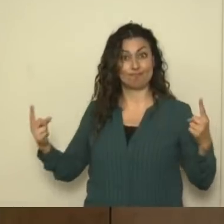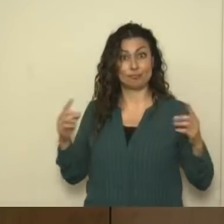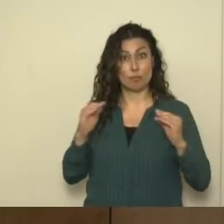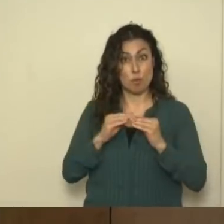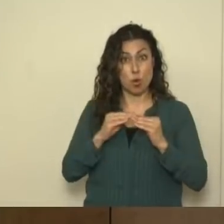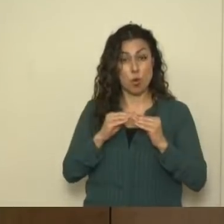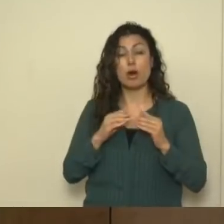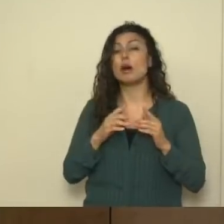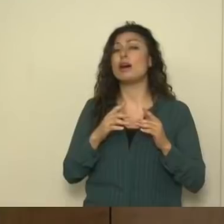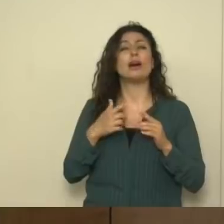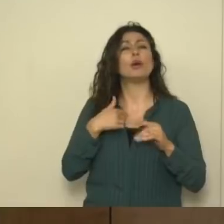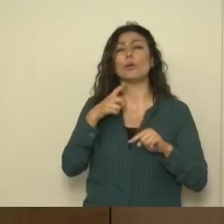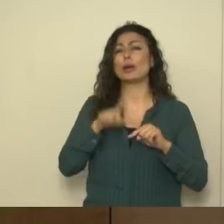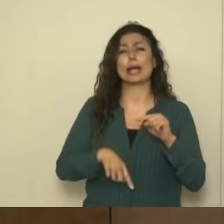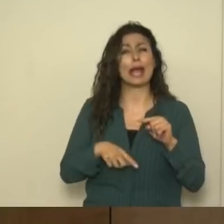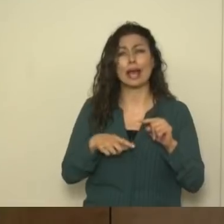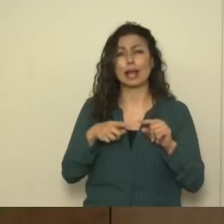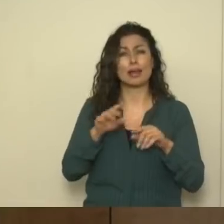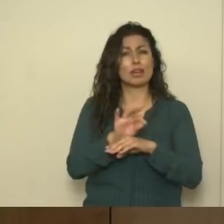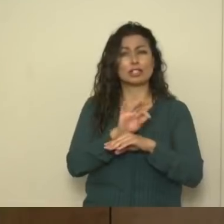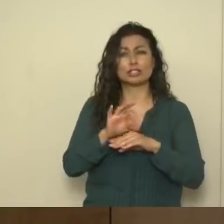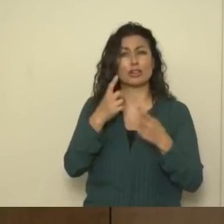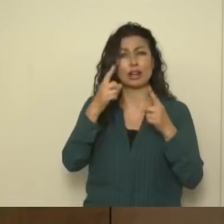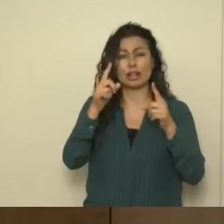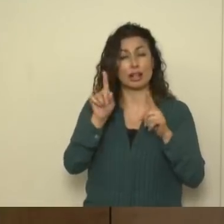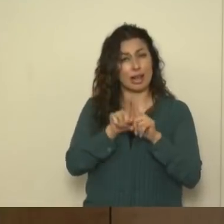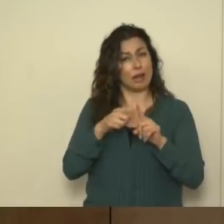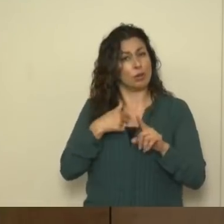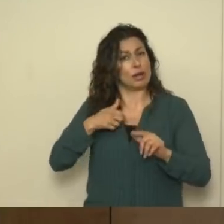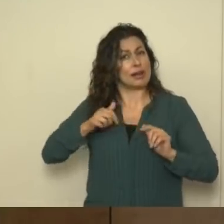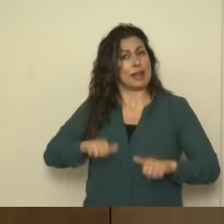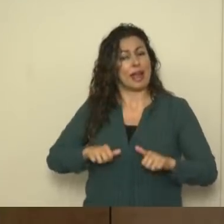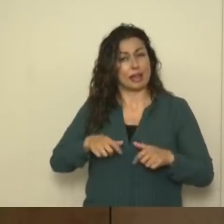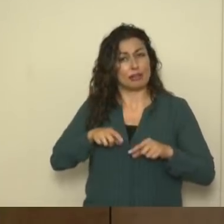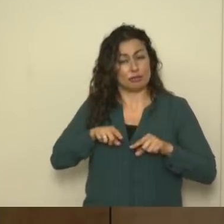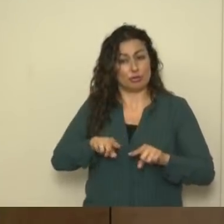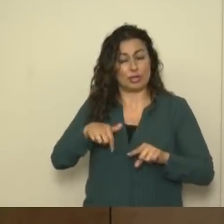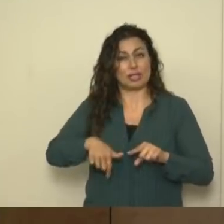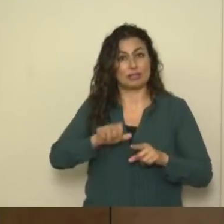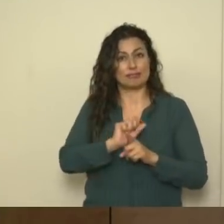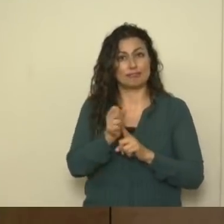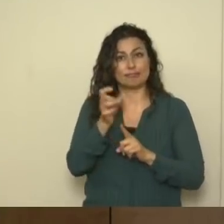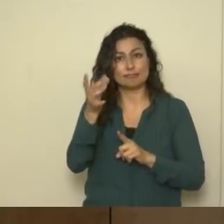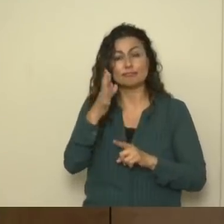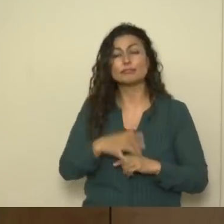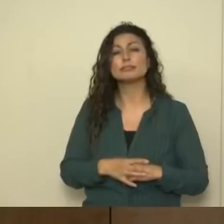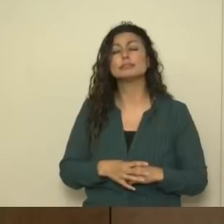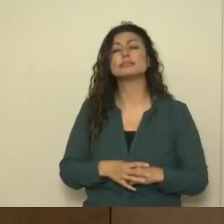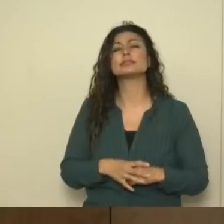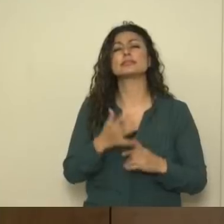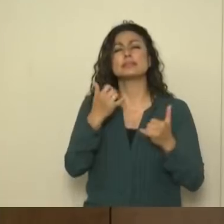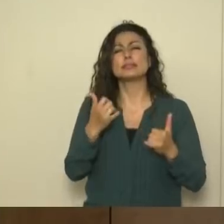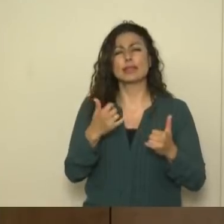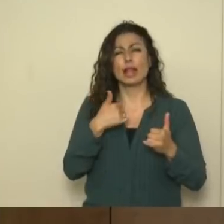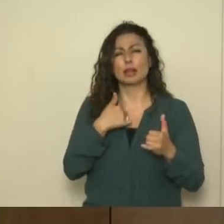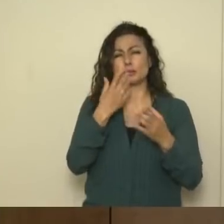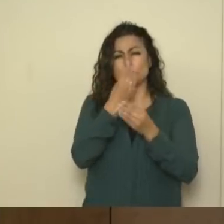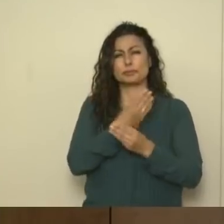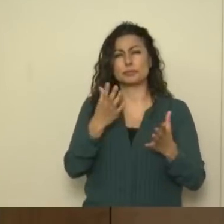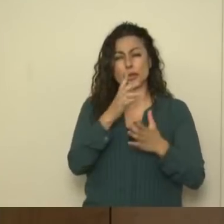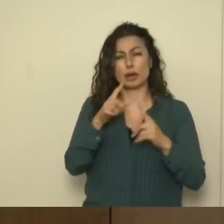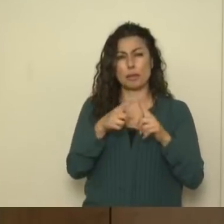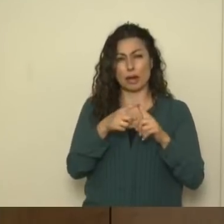able to function as effectively as we certainly could given this pandemic. So let's talk about the set of decisions related to the